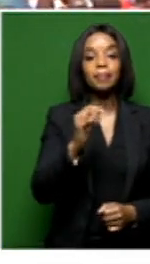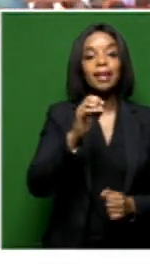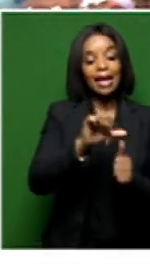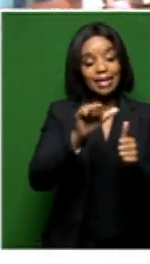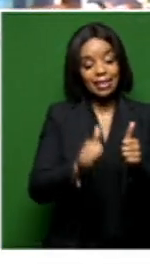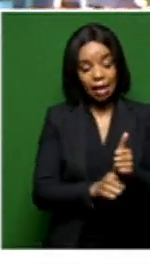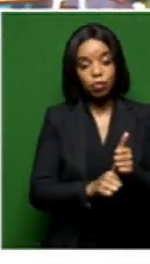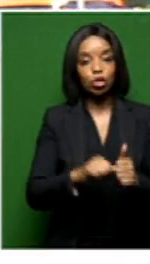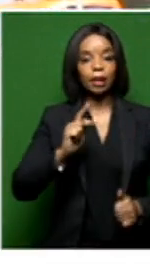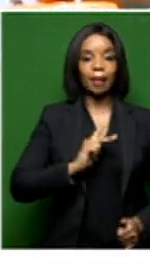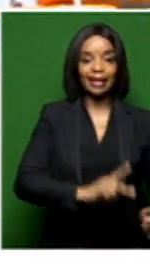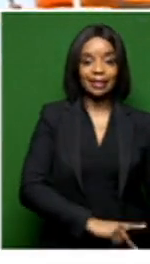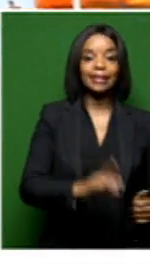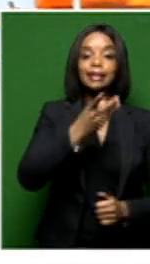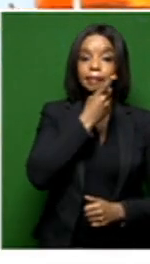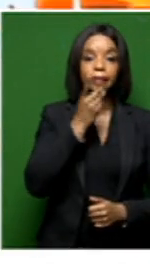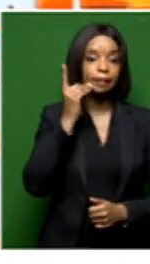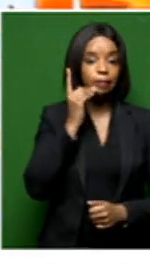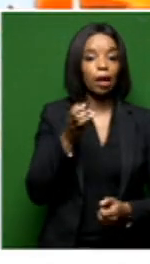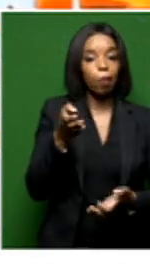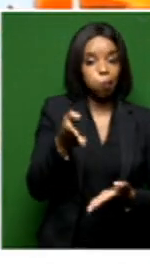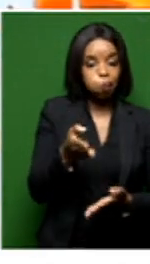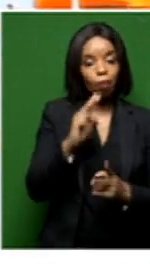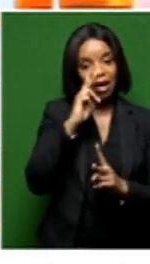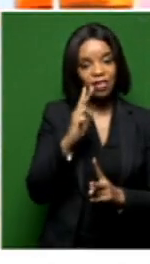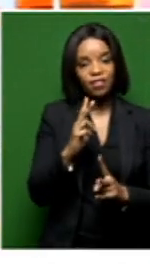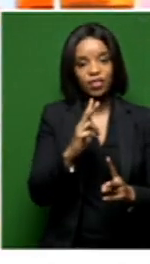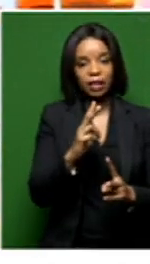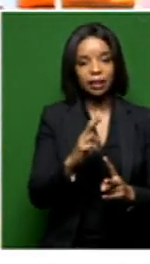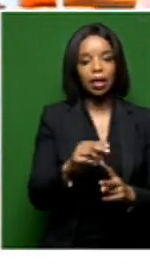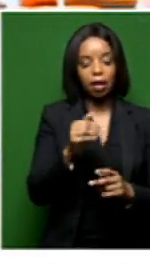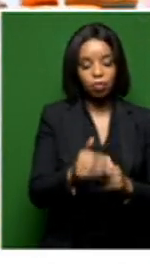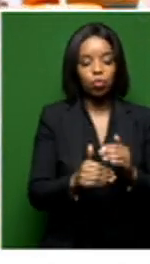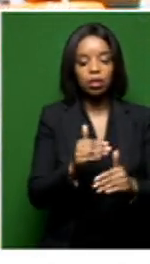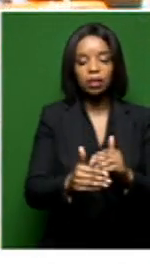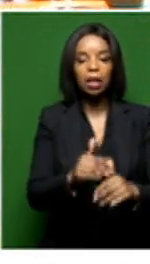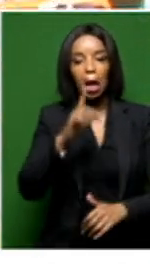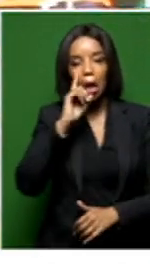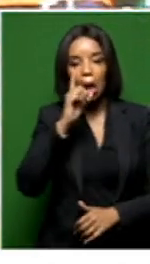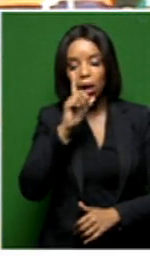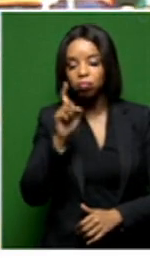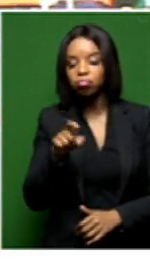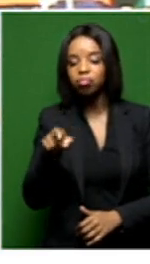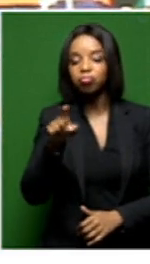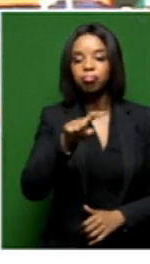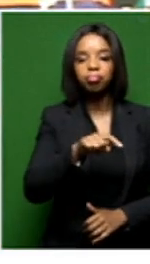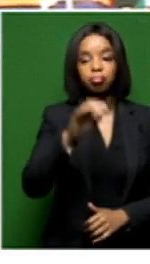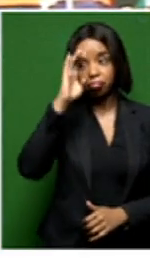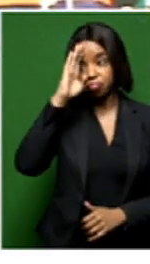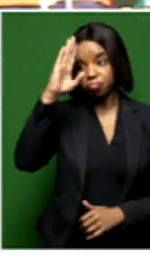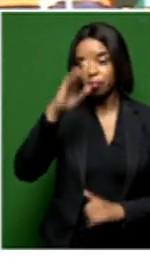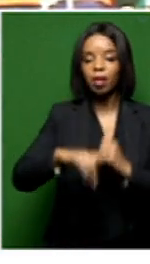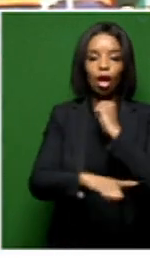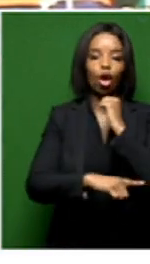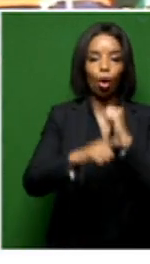He's visiting the royal family as a procedure, just to take a knee and say hello to the local chief here. Later on, I want to talk